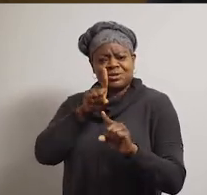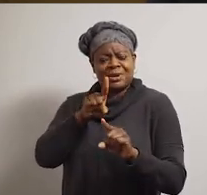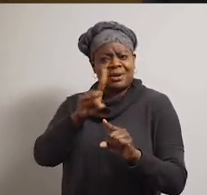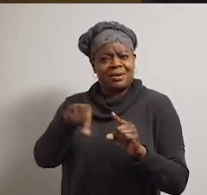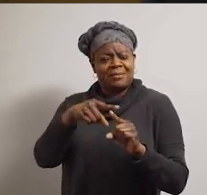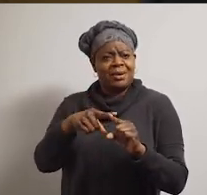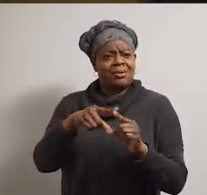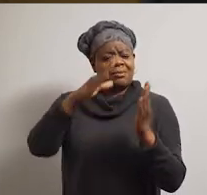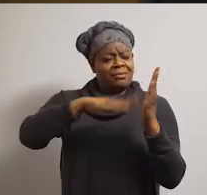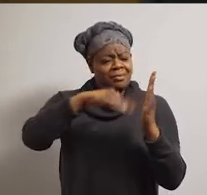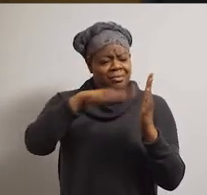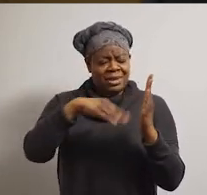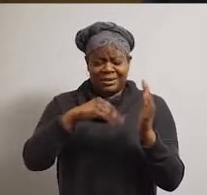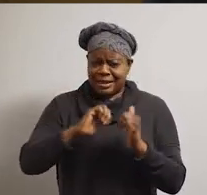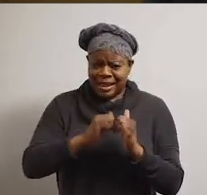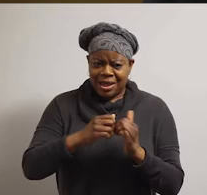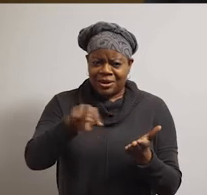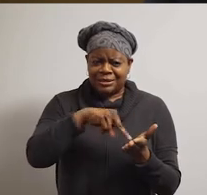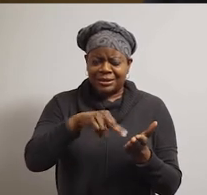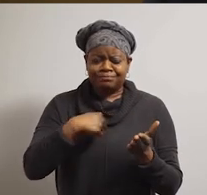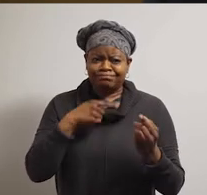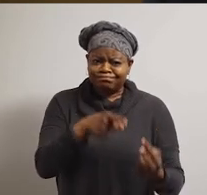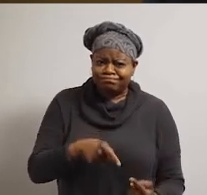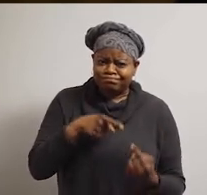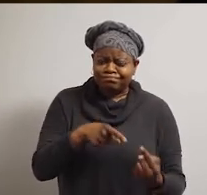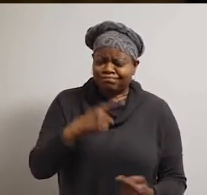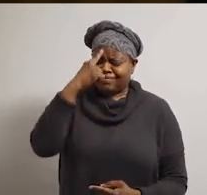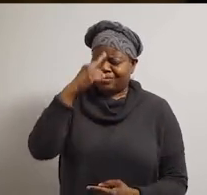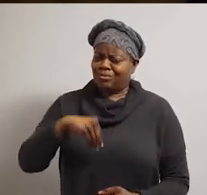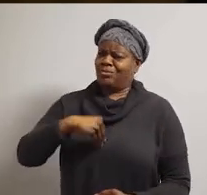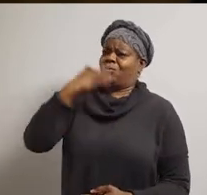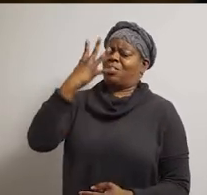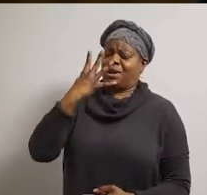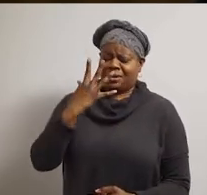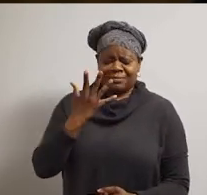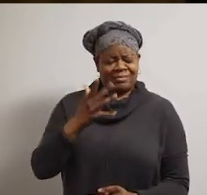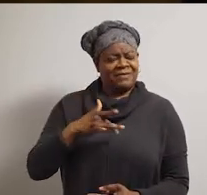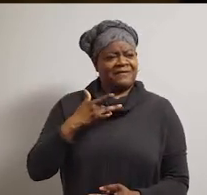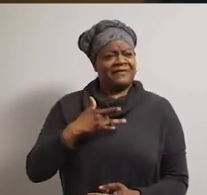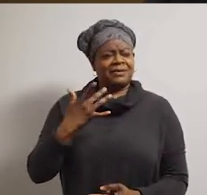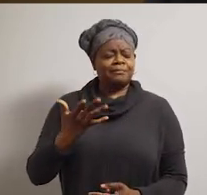really struggled with it because I thought it was incredibly white and felt very